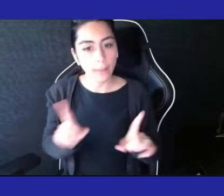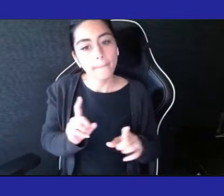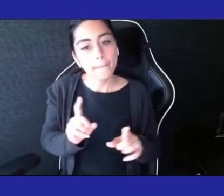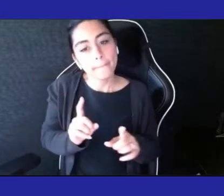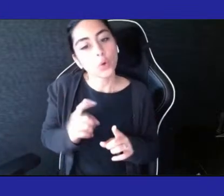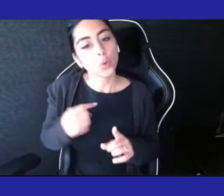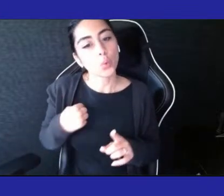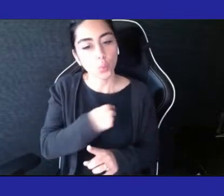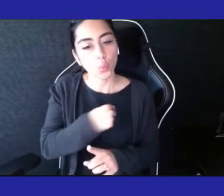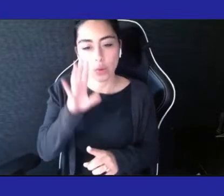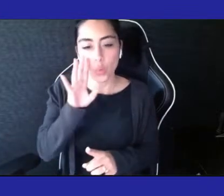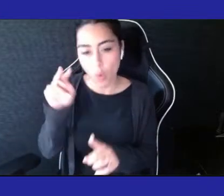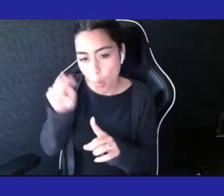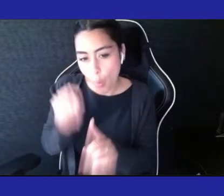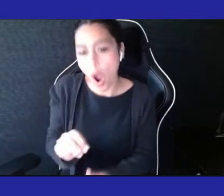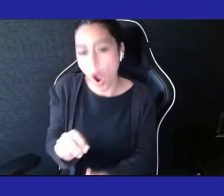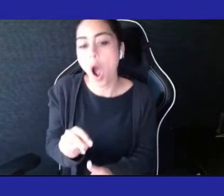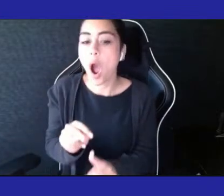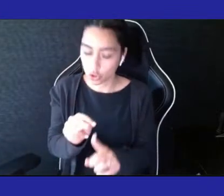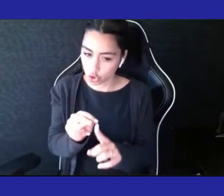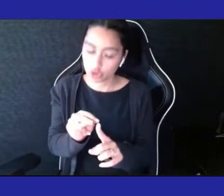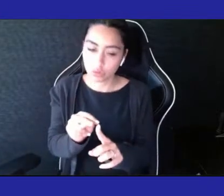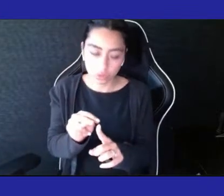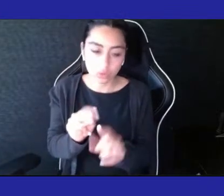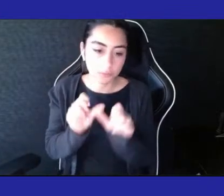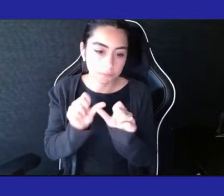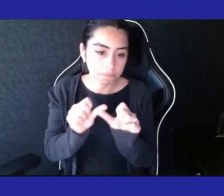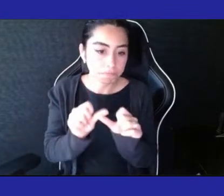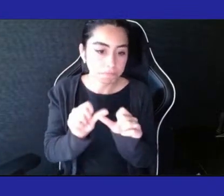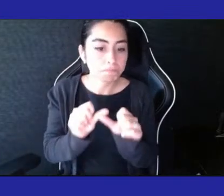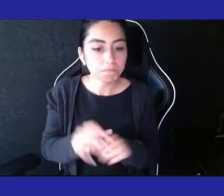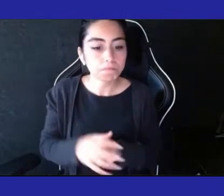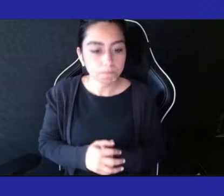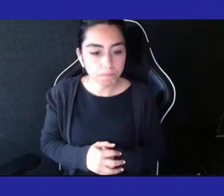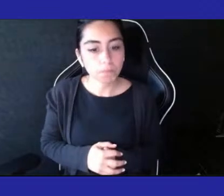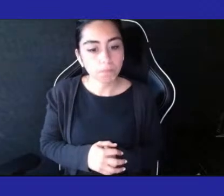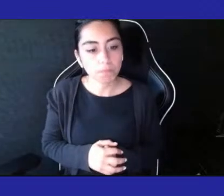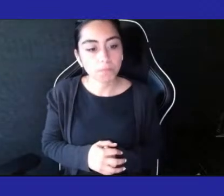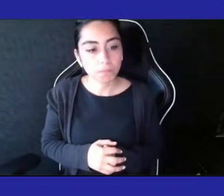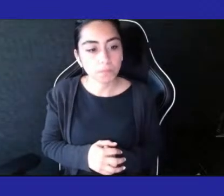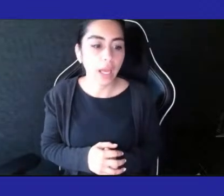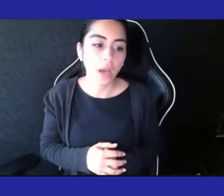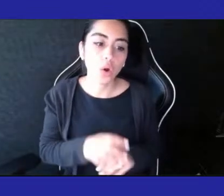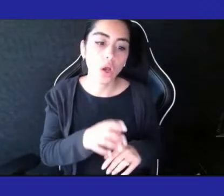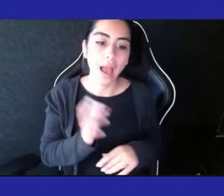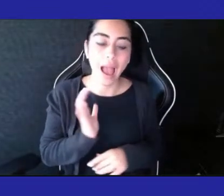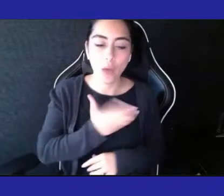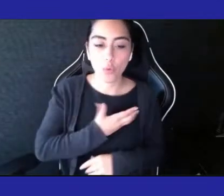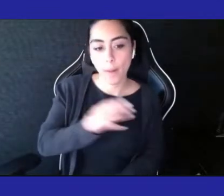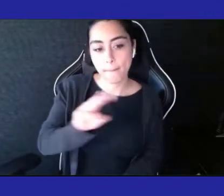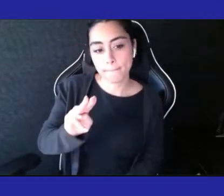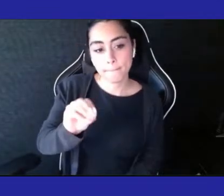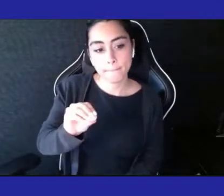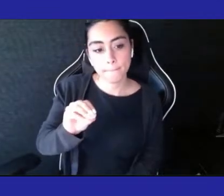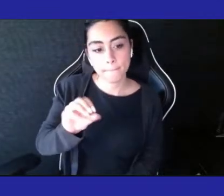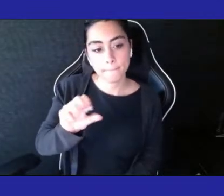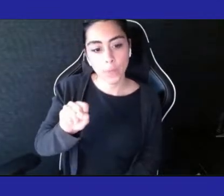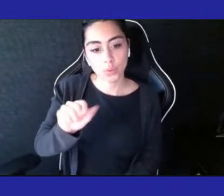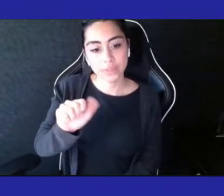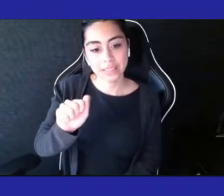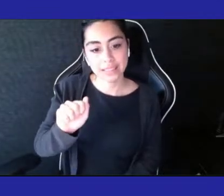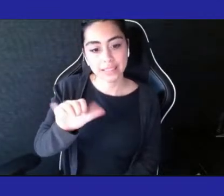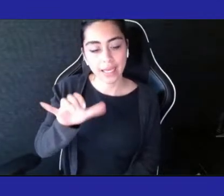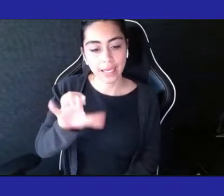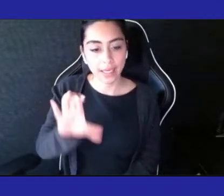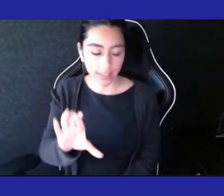carefully. Right, we should see some of the benefit of our Mosaic program, kind of initiatives that kind of fall